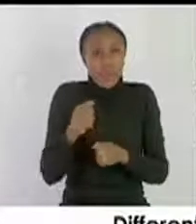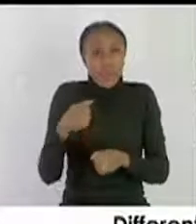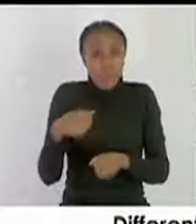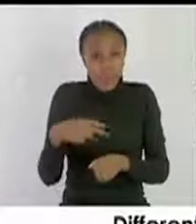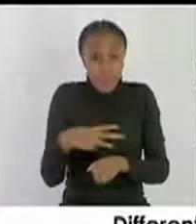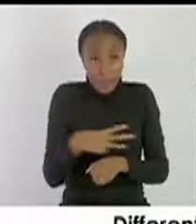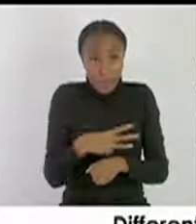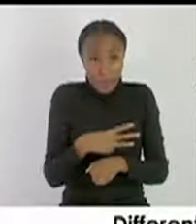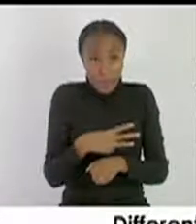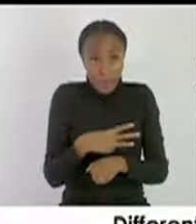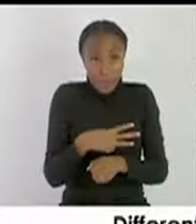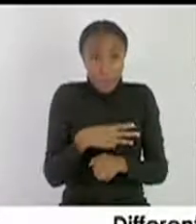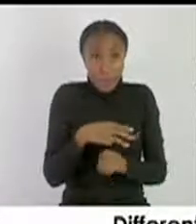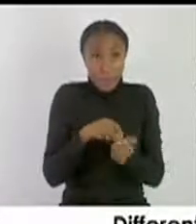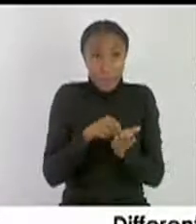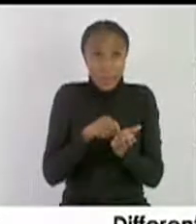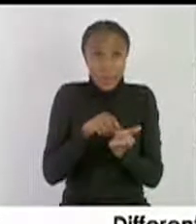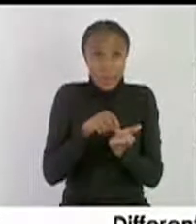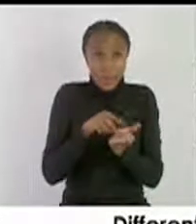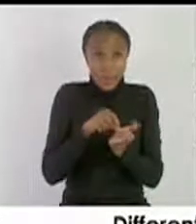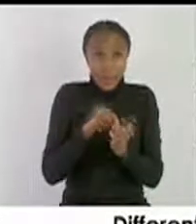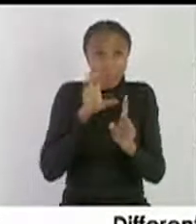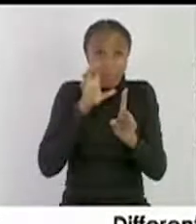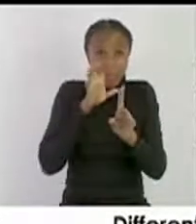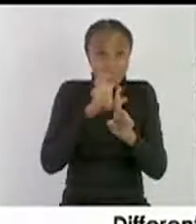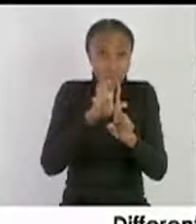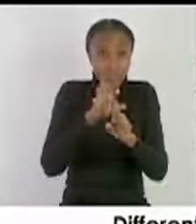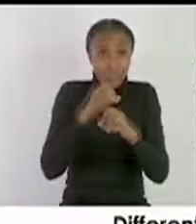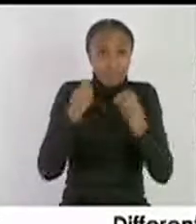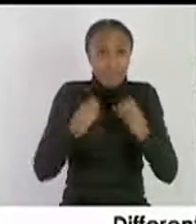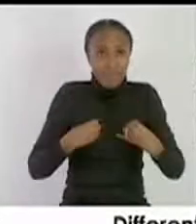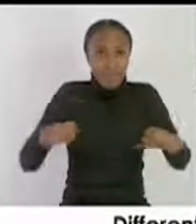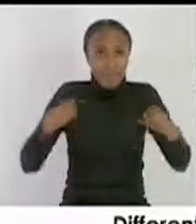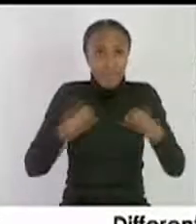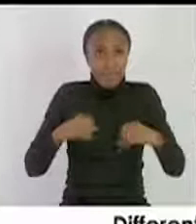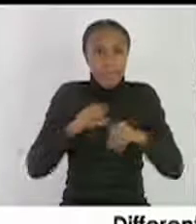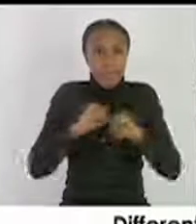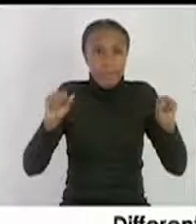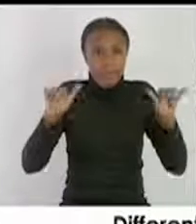HIV is a virus which attacks our immune system.